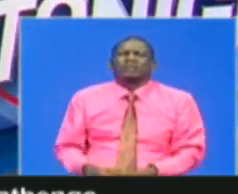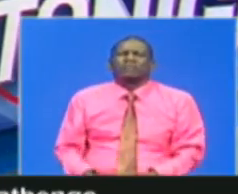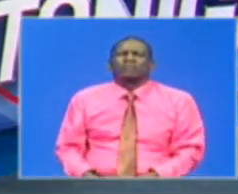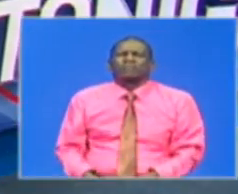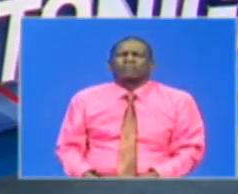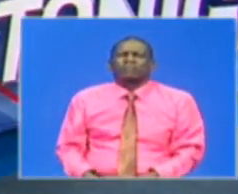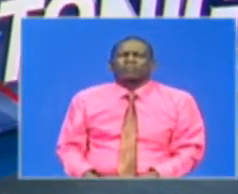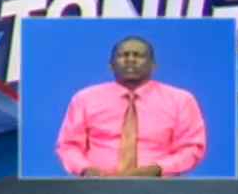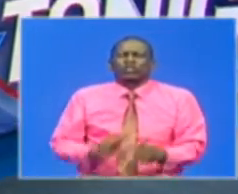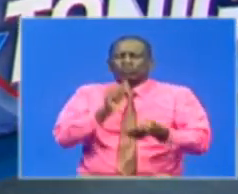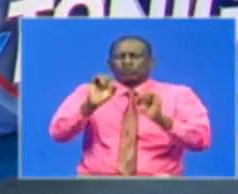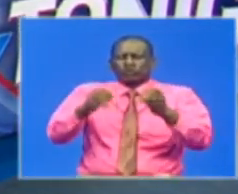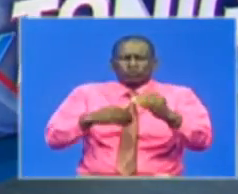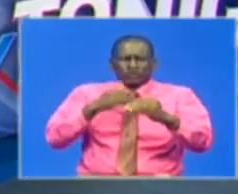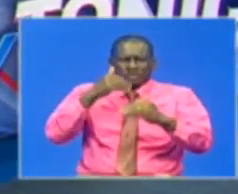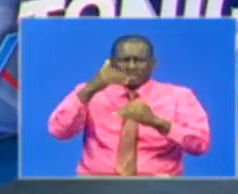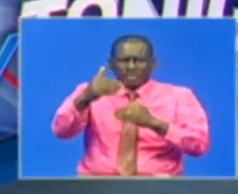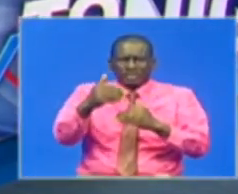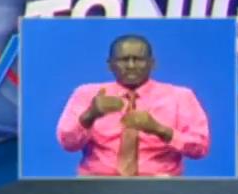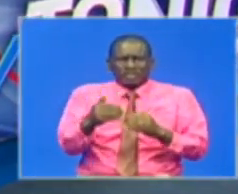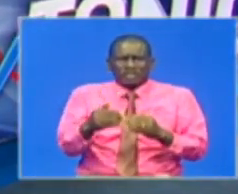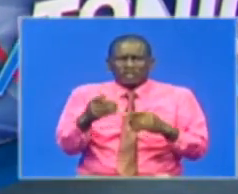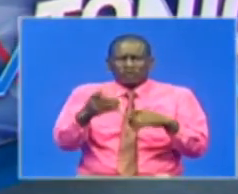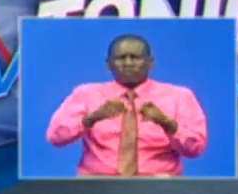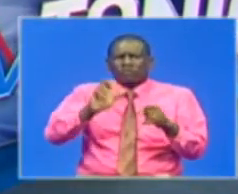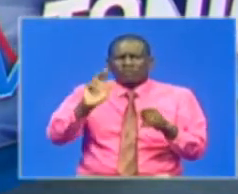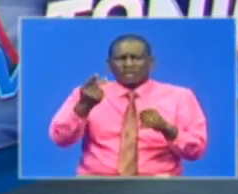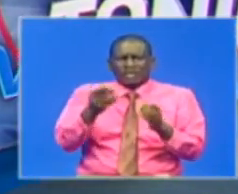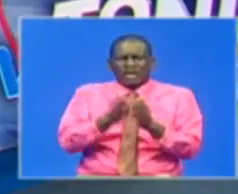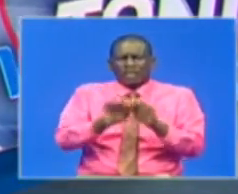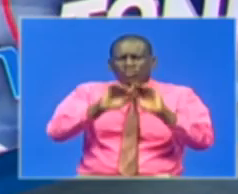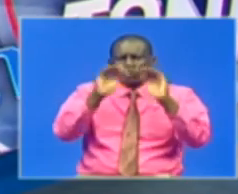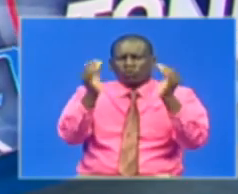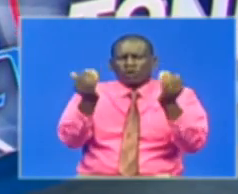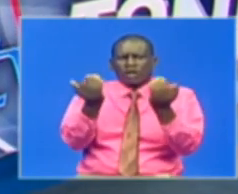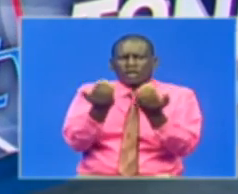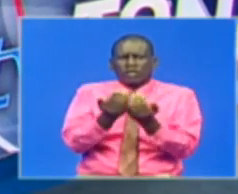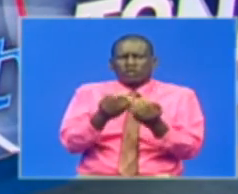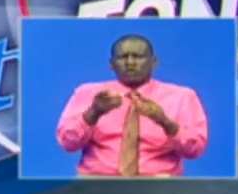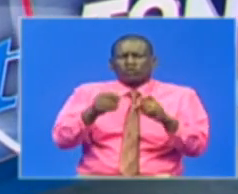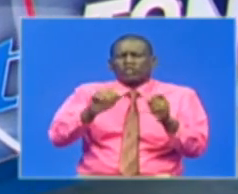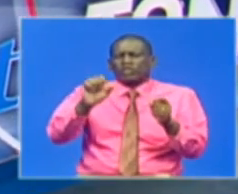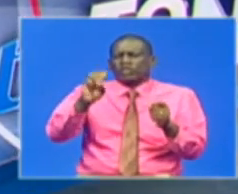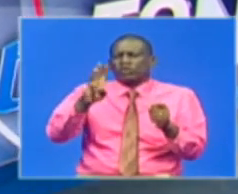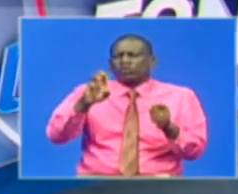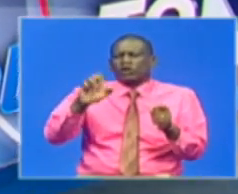Let's get into the sporting action of the day from Kenya and around the world with Waroda Kiru after the break.